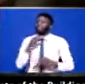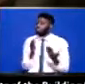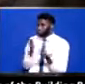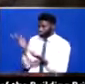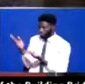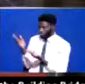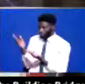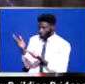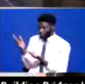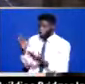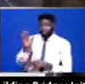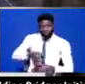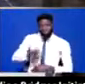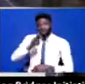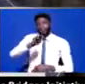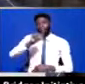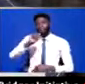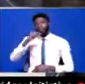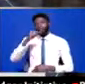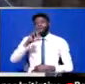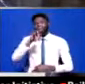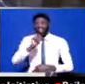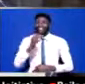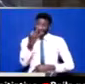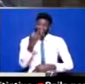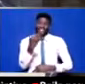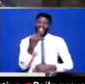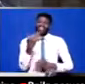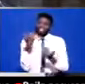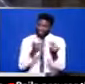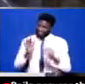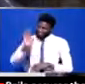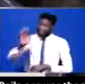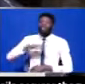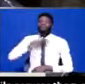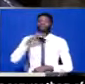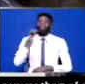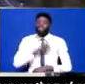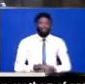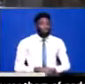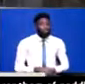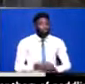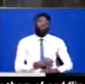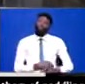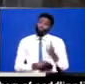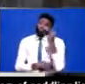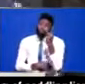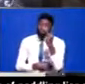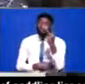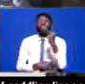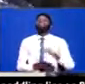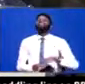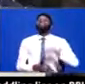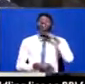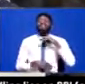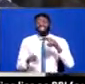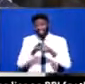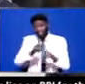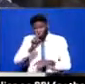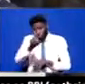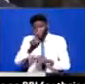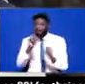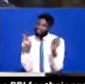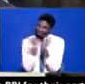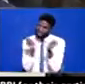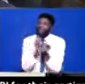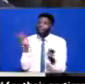ones in the inferno. Wawili ile wamekufa na mmoja ameumia. Auma